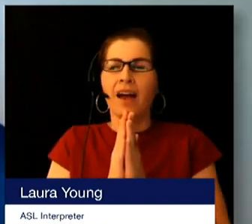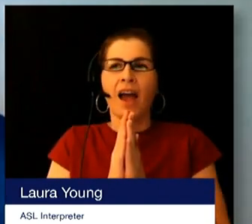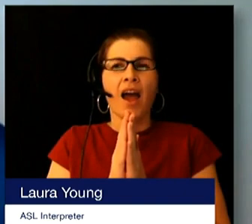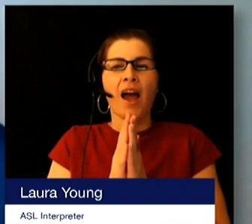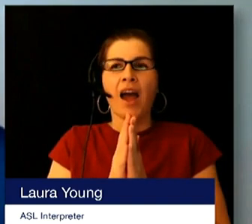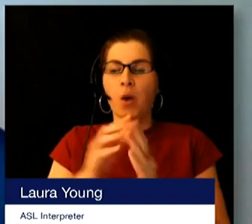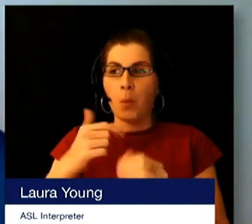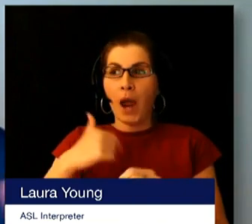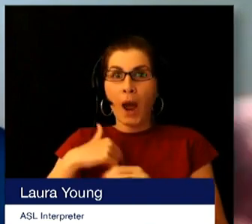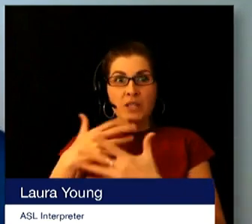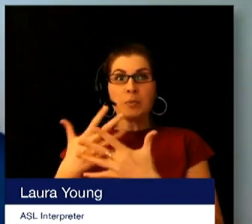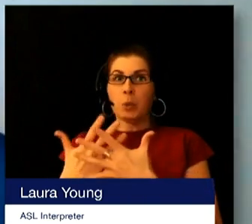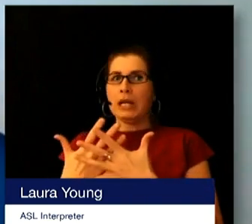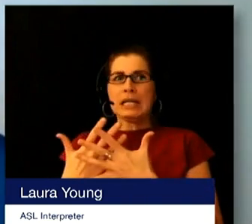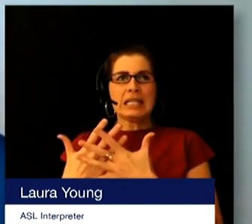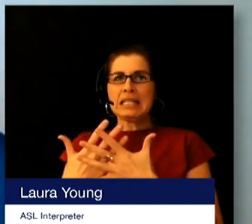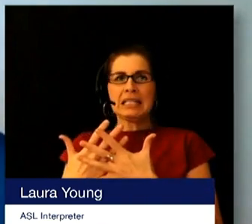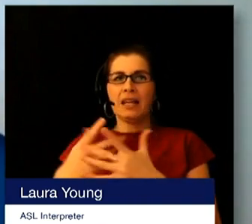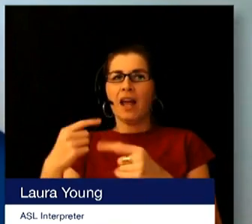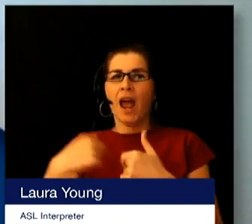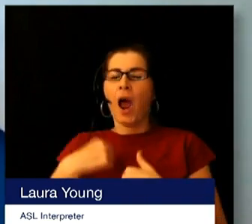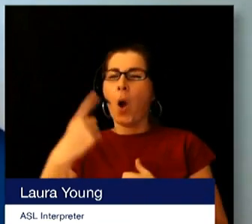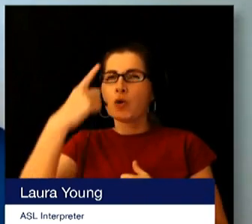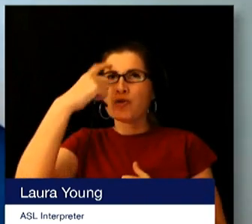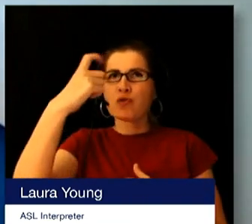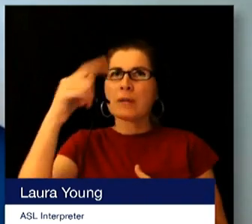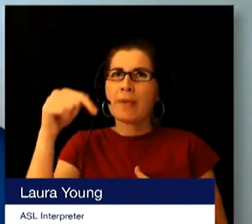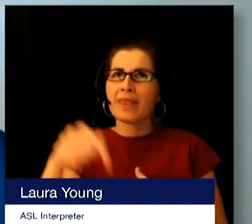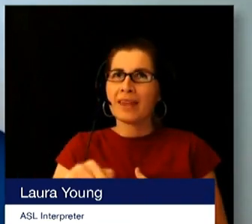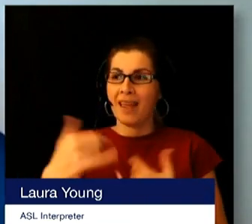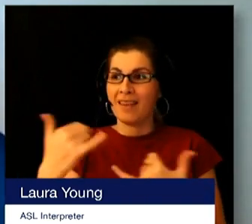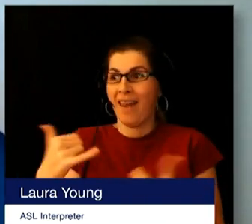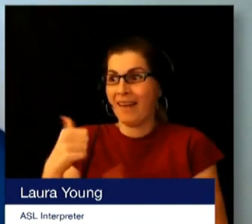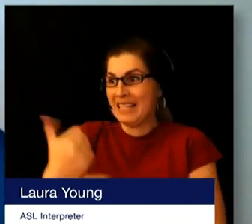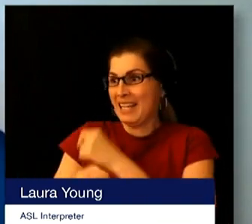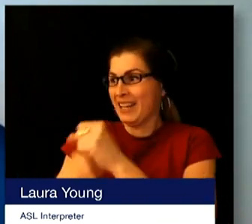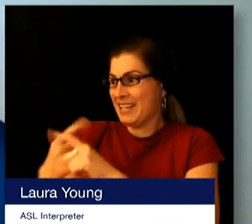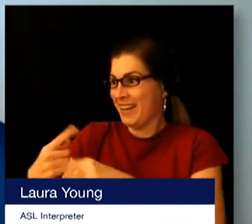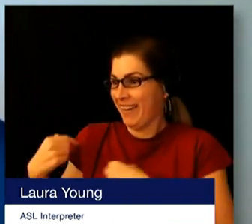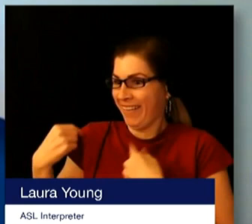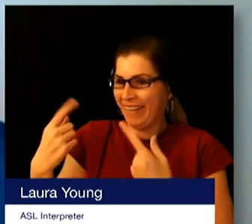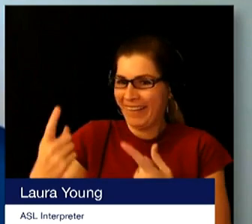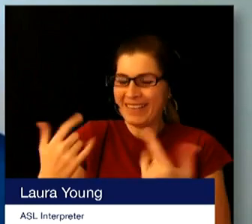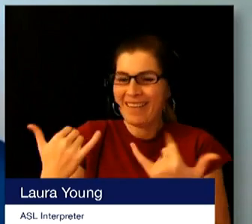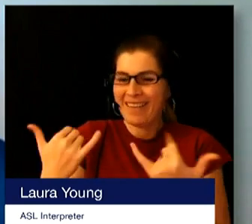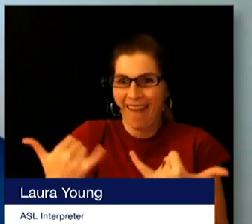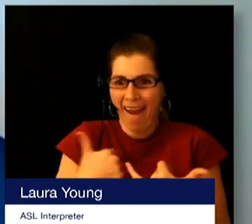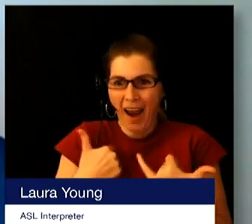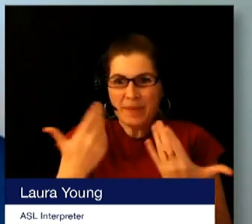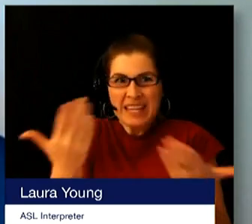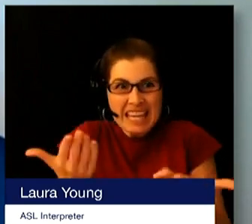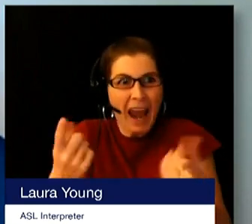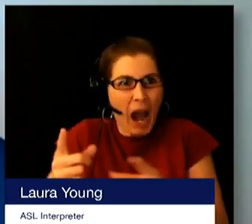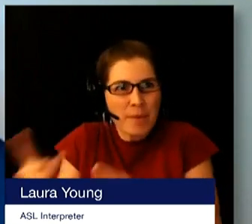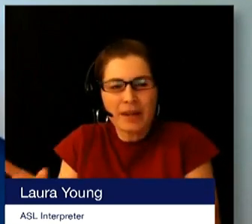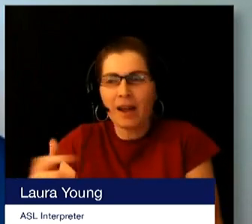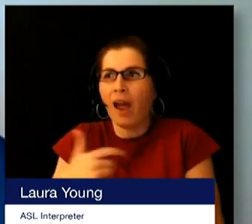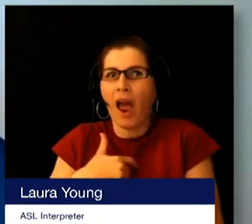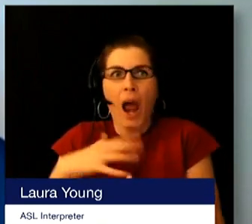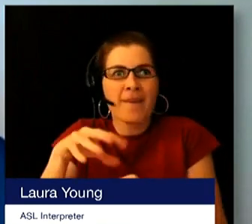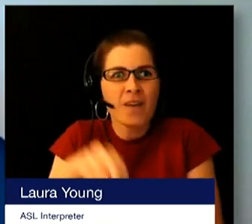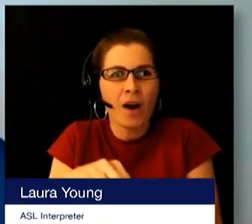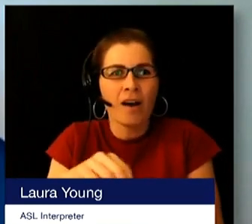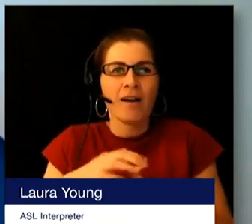And for now, 10 years from that date when I thought about it, for it to actually be happening and for me to be a part of it is just such an honor to hopefully help